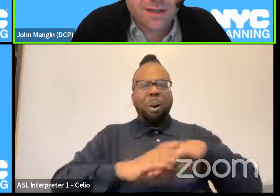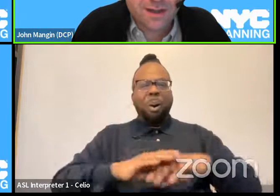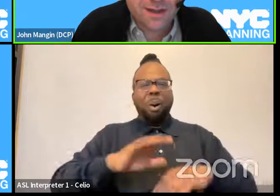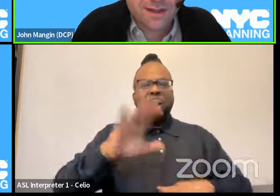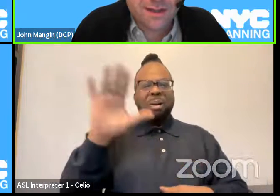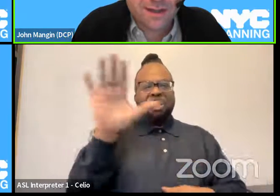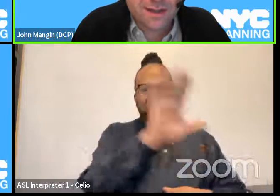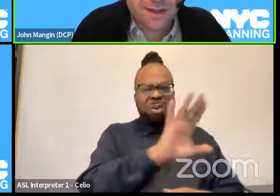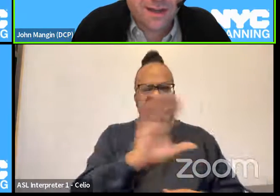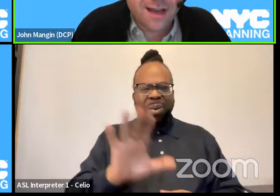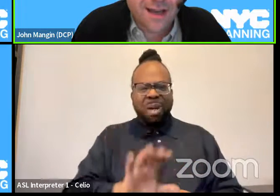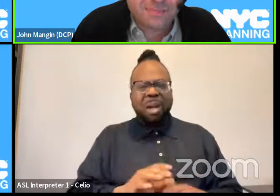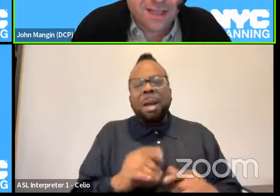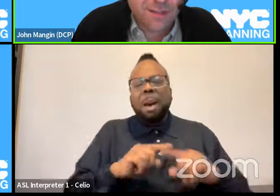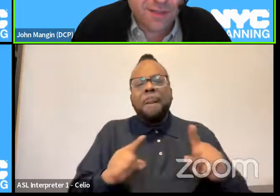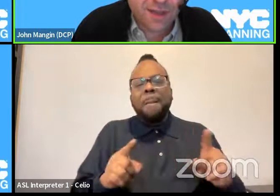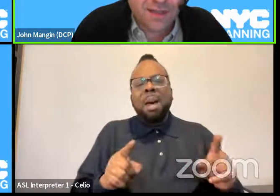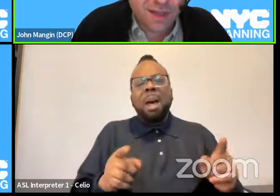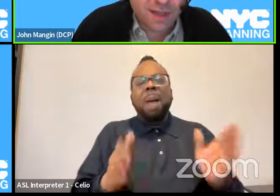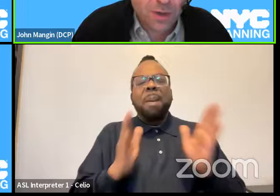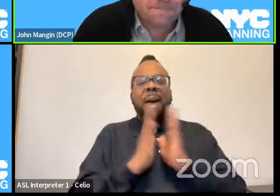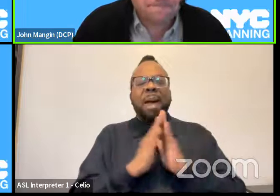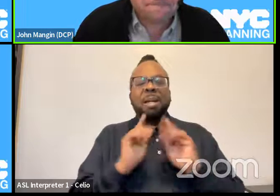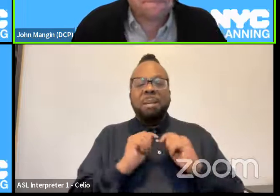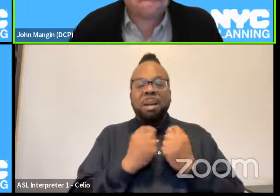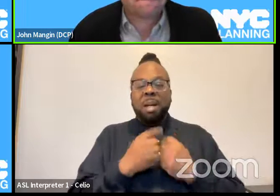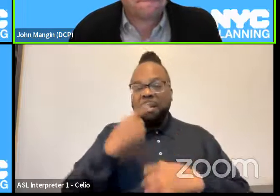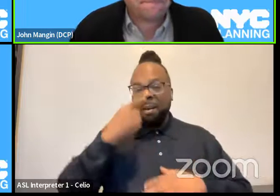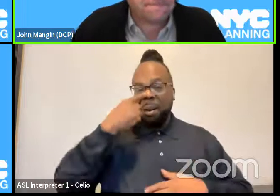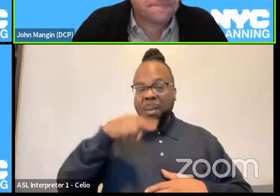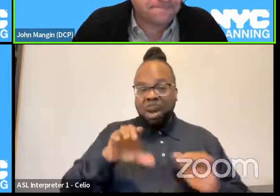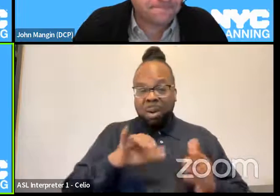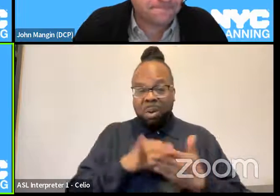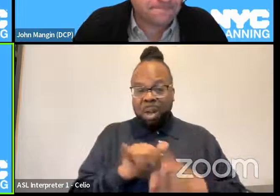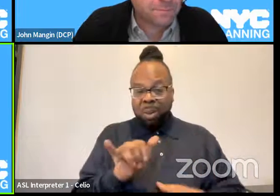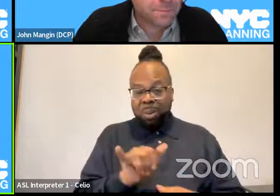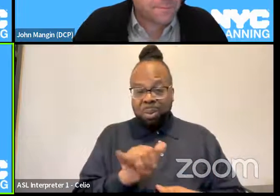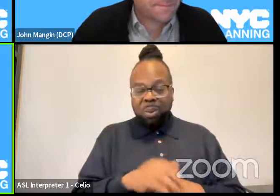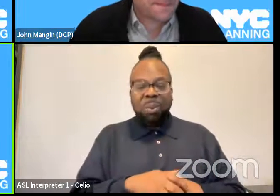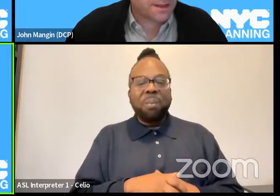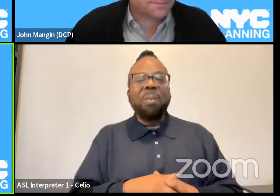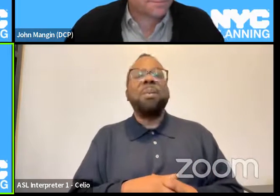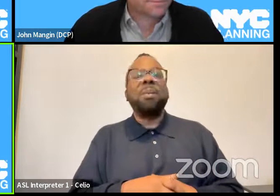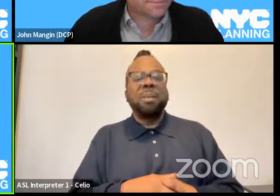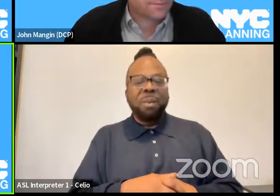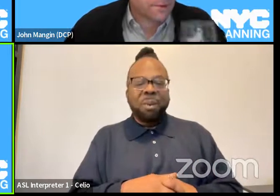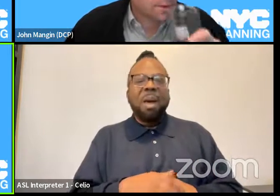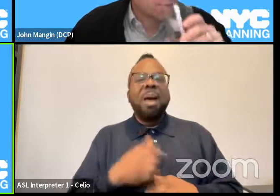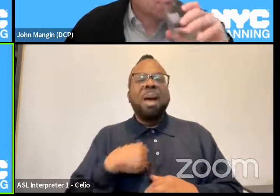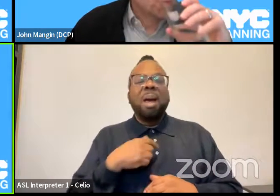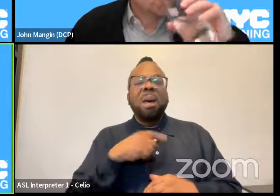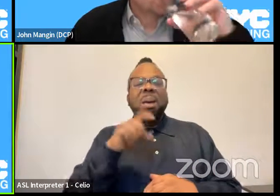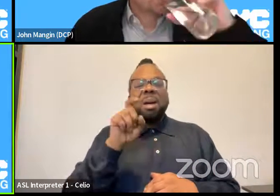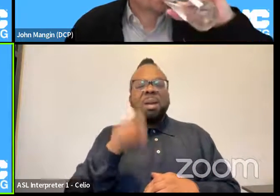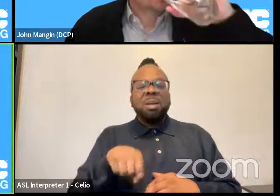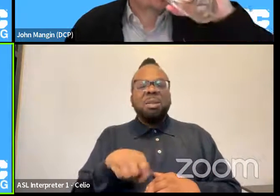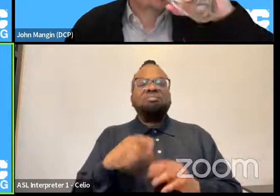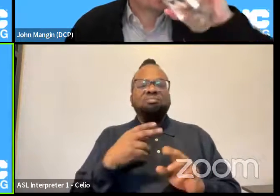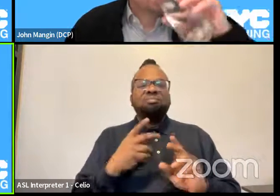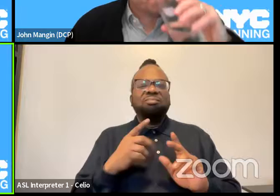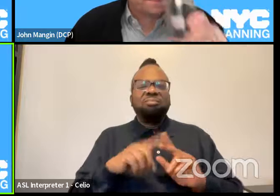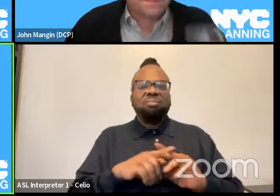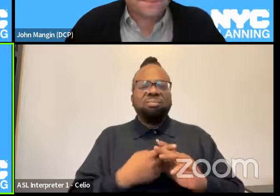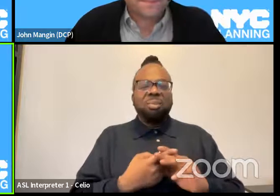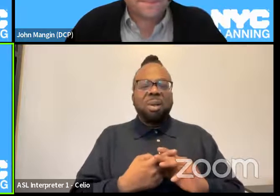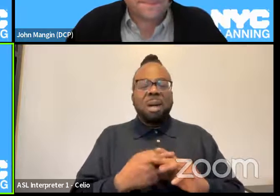we can I can ask my team if they can do that as well. Yeah, so I think we definitely should dive into that. I think